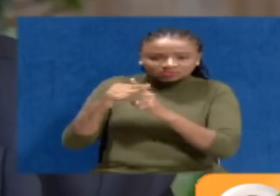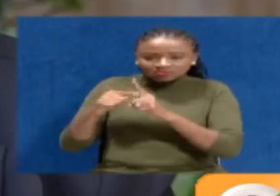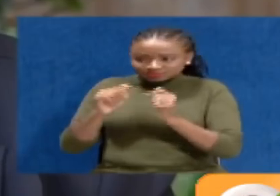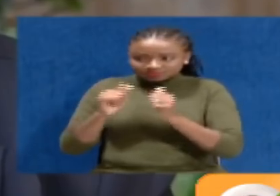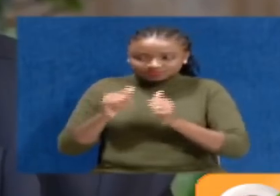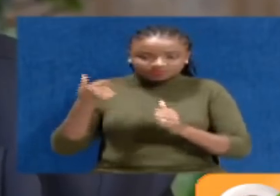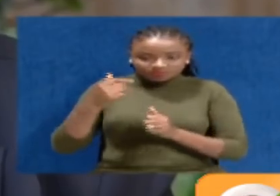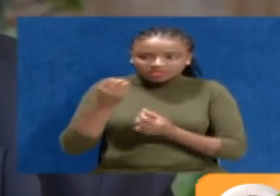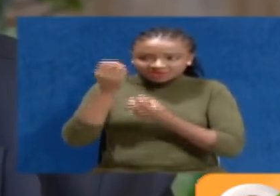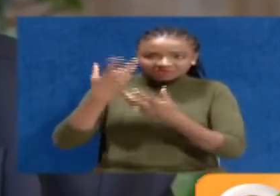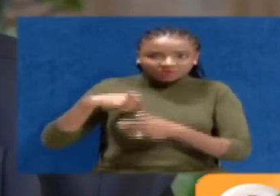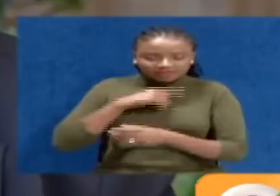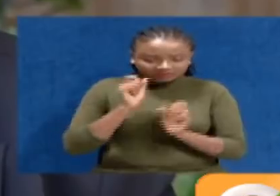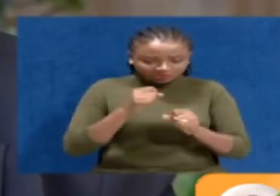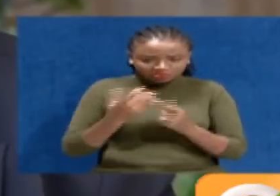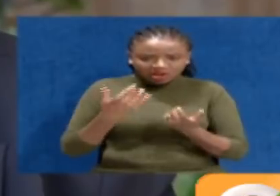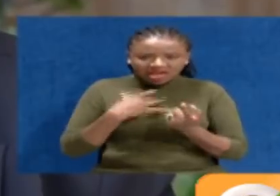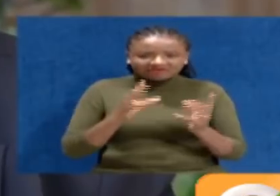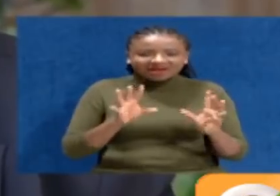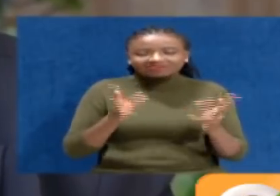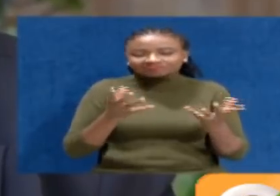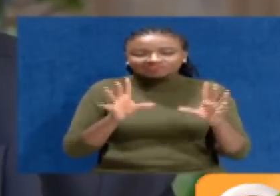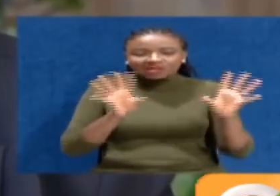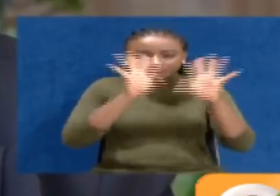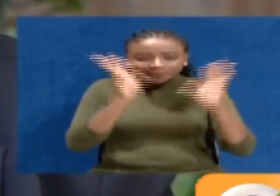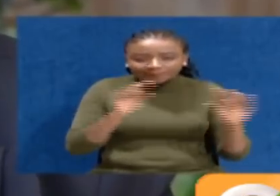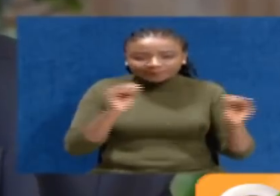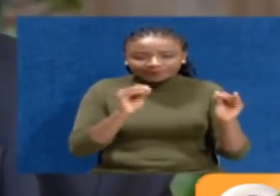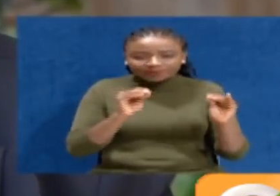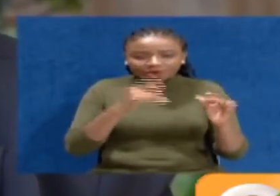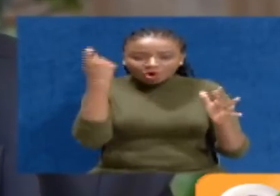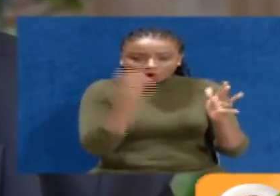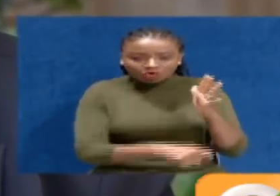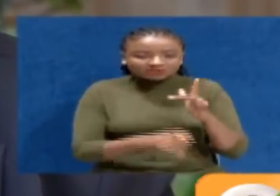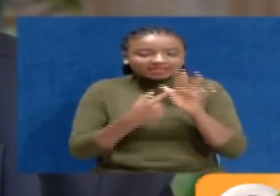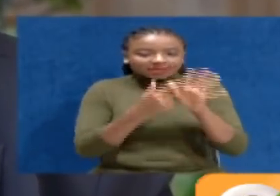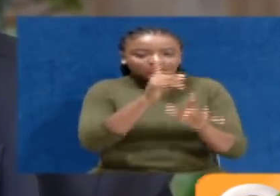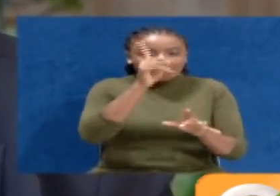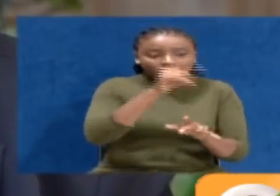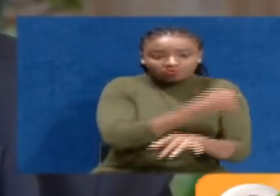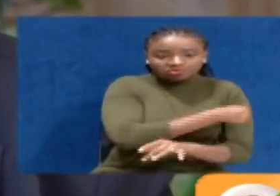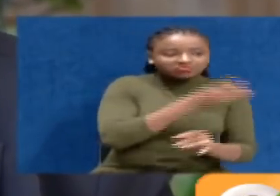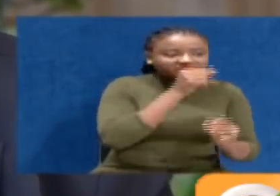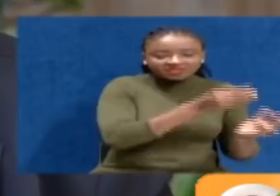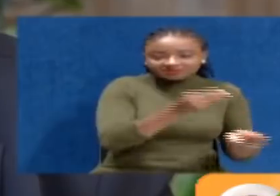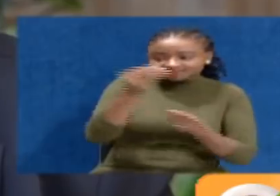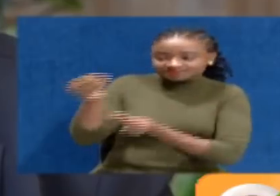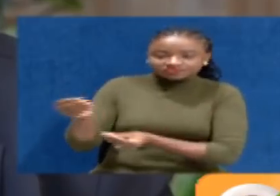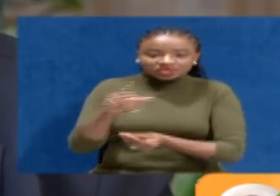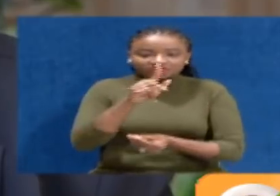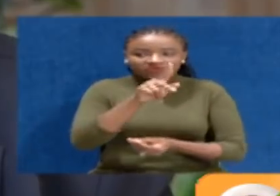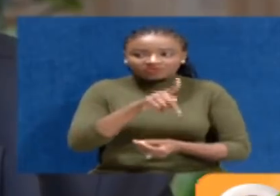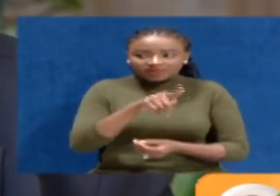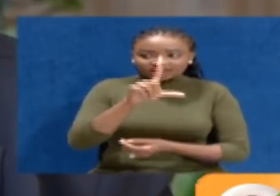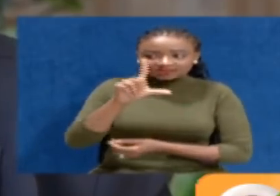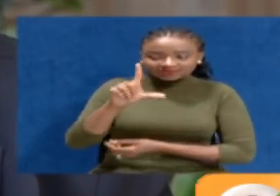quick costing for oncology palliative care. So Nairobi Hospice did some costing of their services, and we delivered this to him. And he said he's